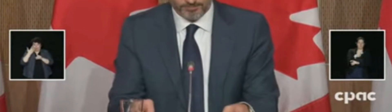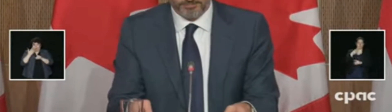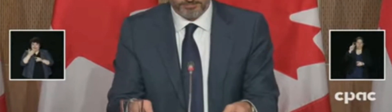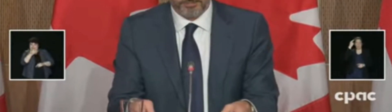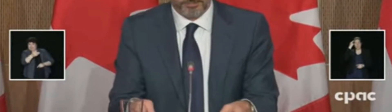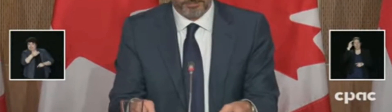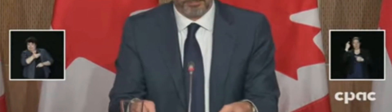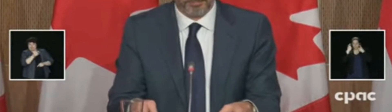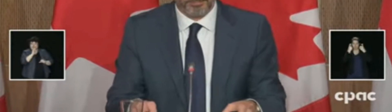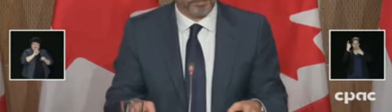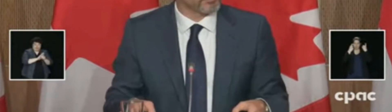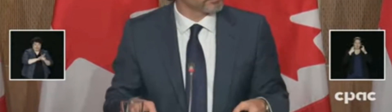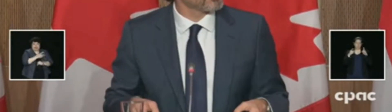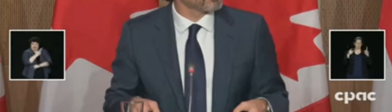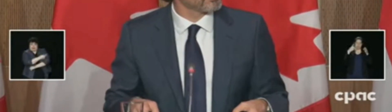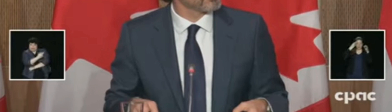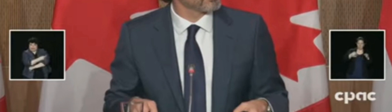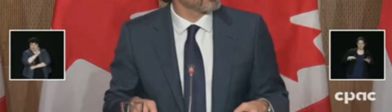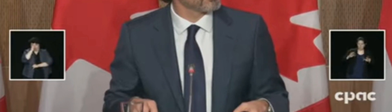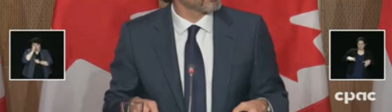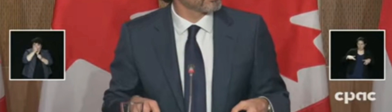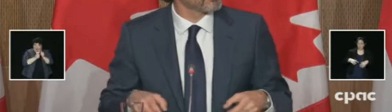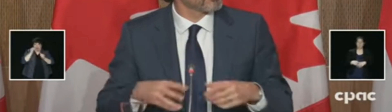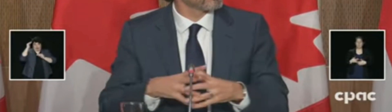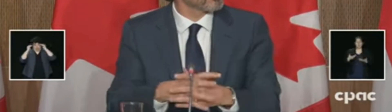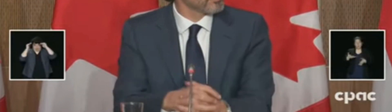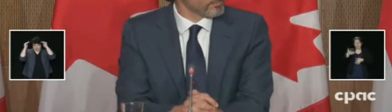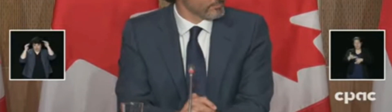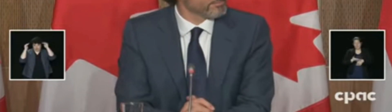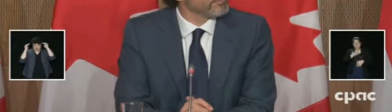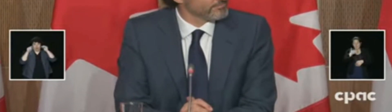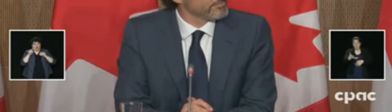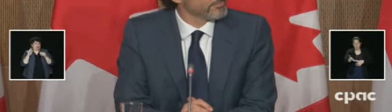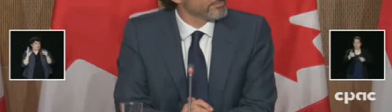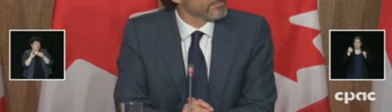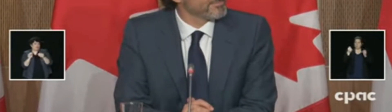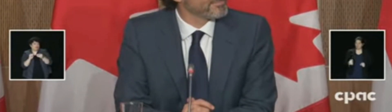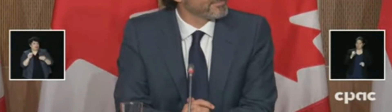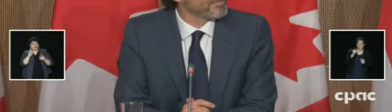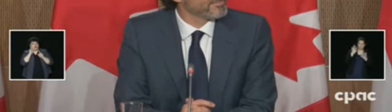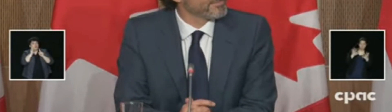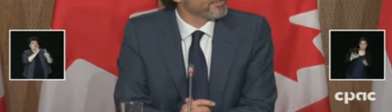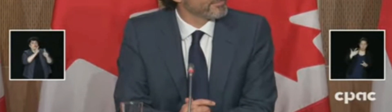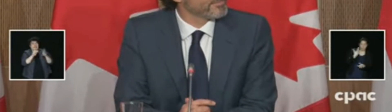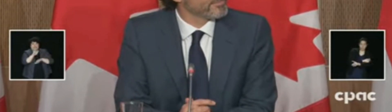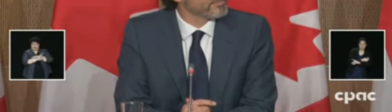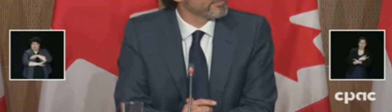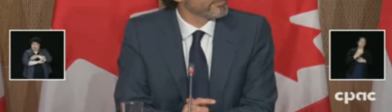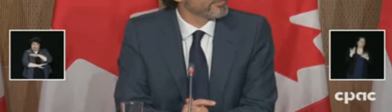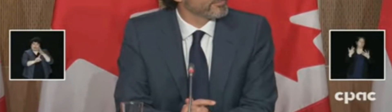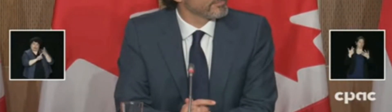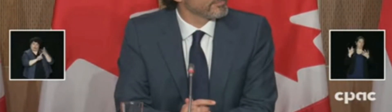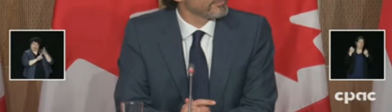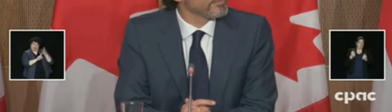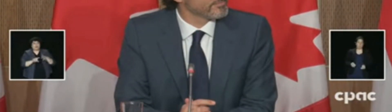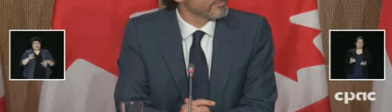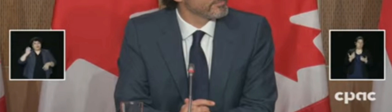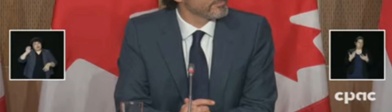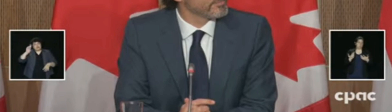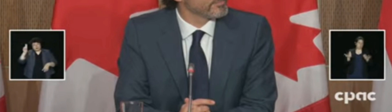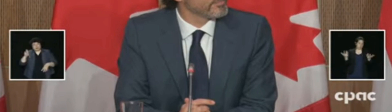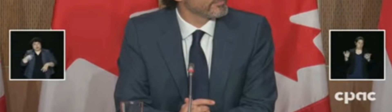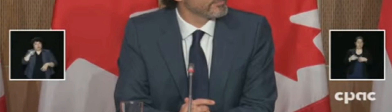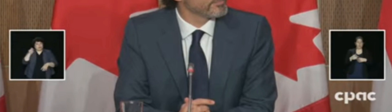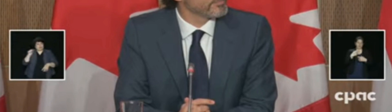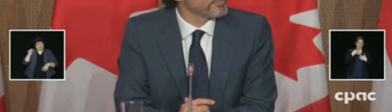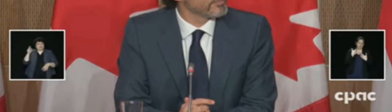adult who wants a vaccine to be able to be fully vaccinated. That timeline you've mentioned is end of September. So if the EU and the US move forward with